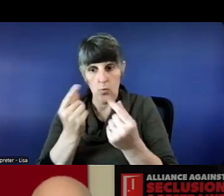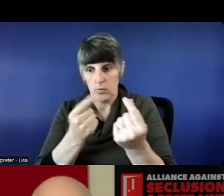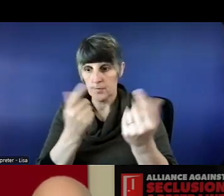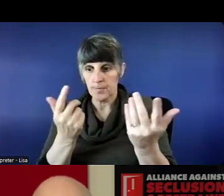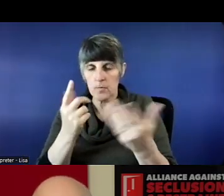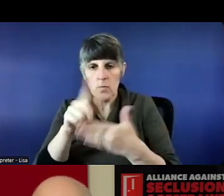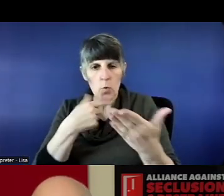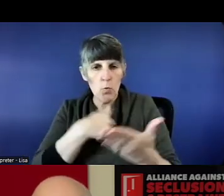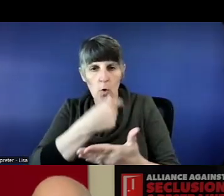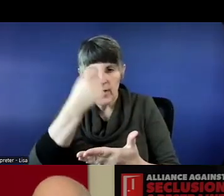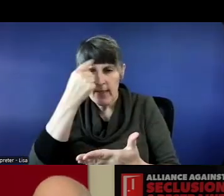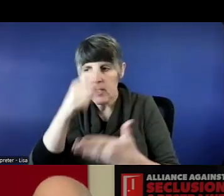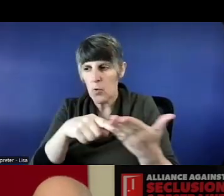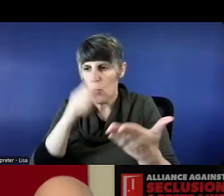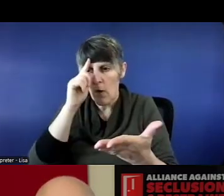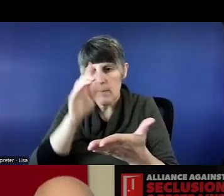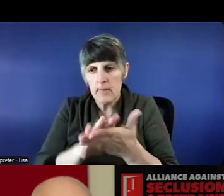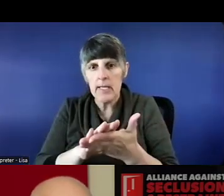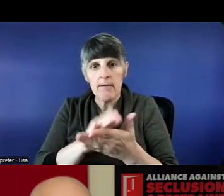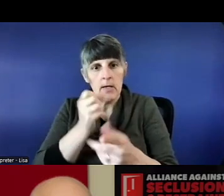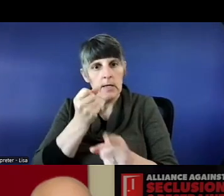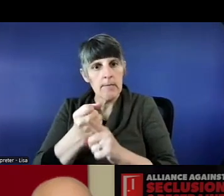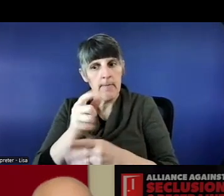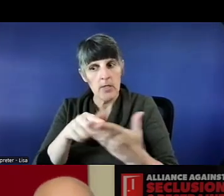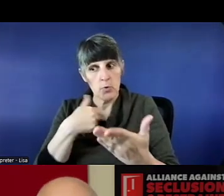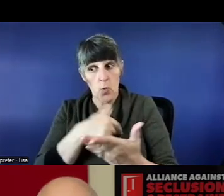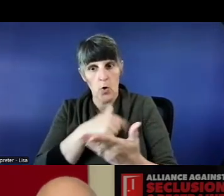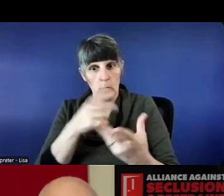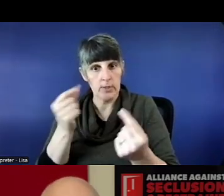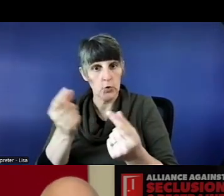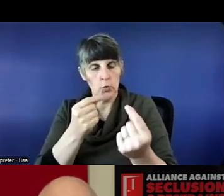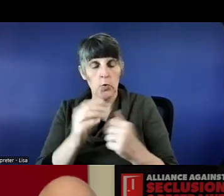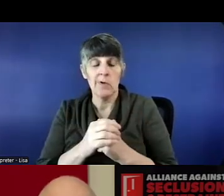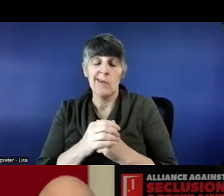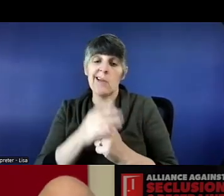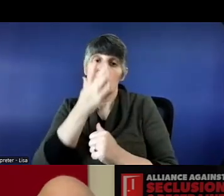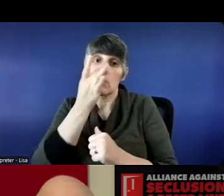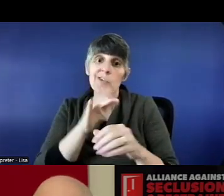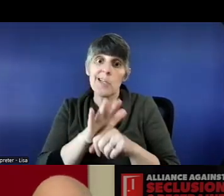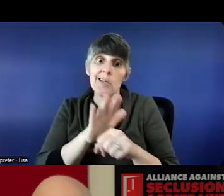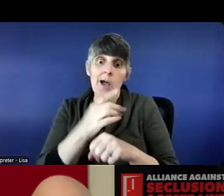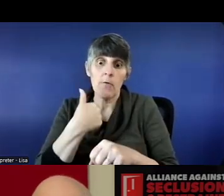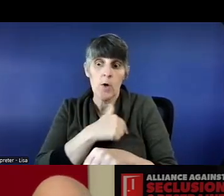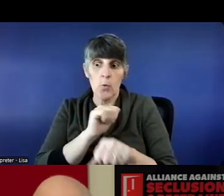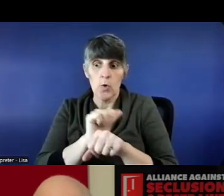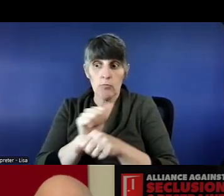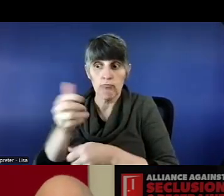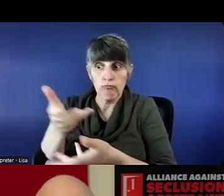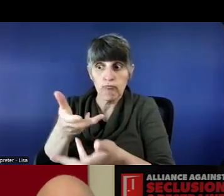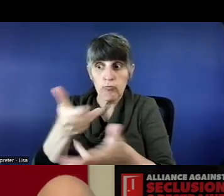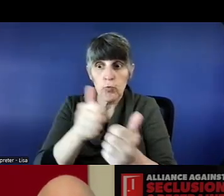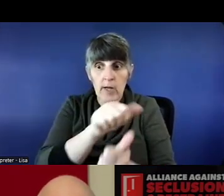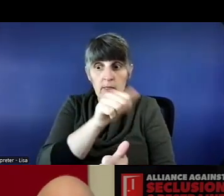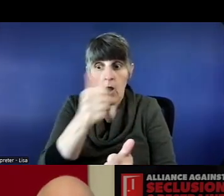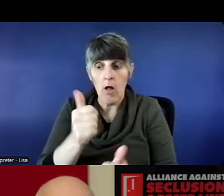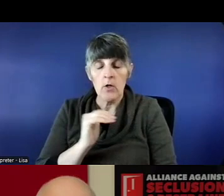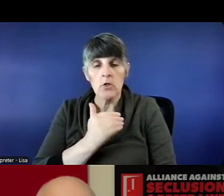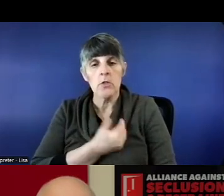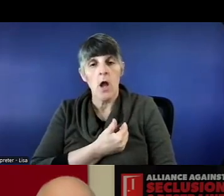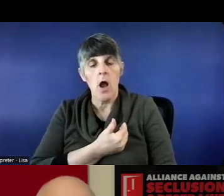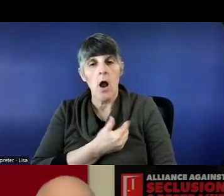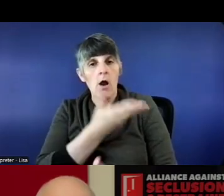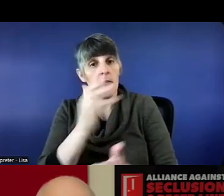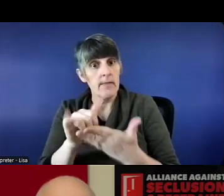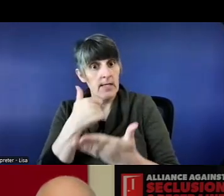we think and what we believe affects the things that we do. And interestingly enough, when we're working with others, the things